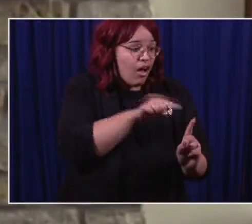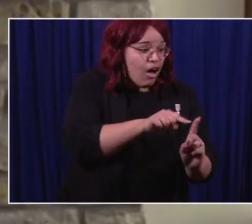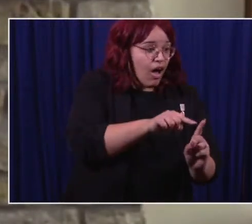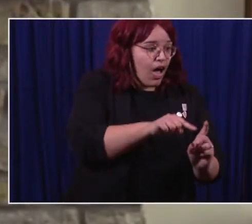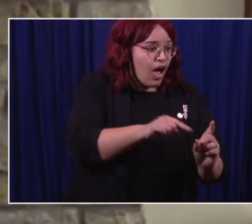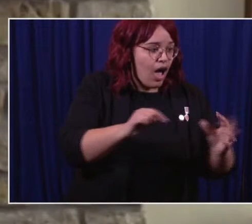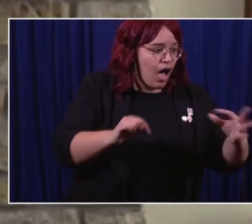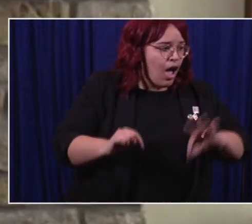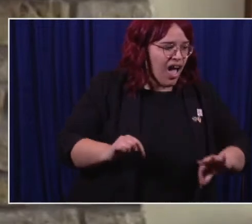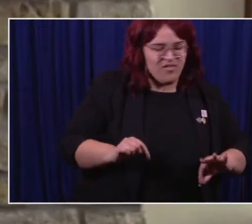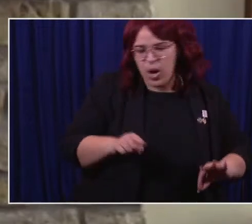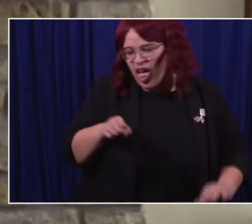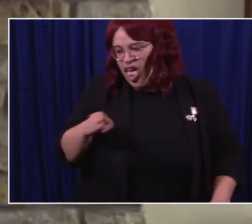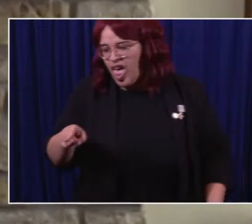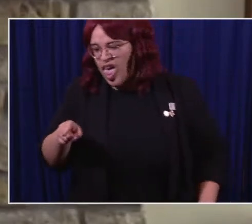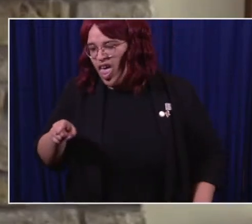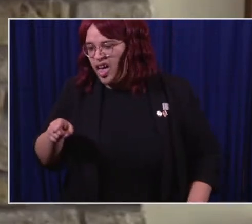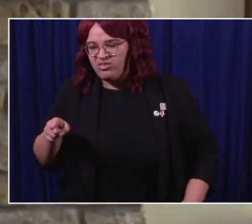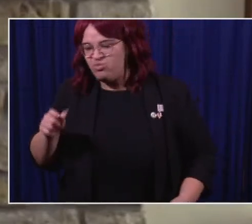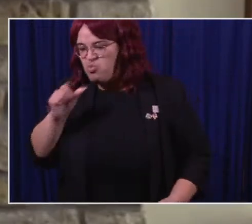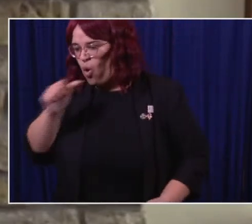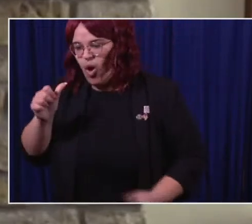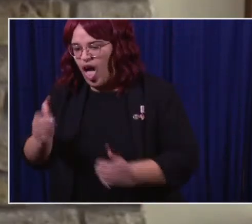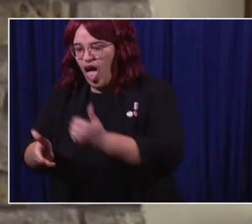are. And,